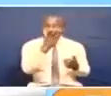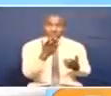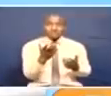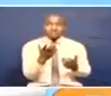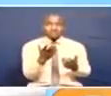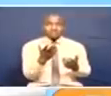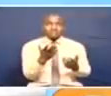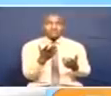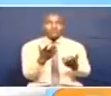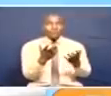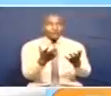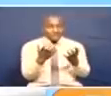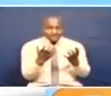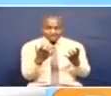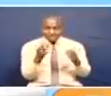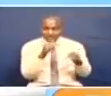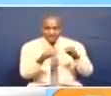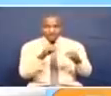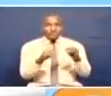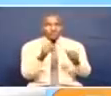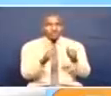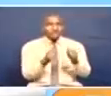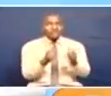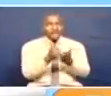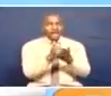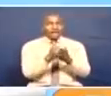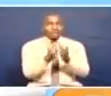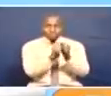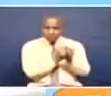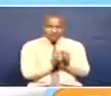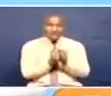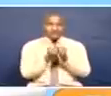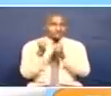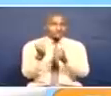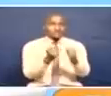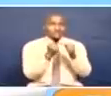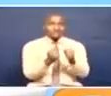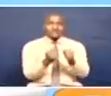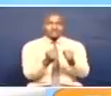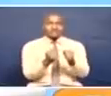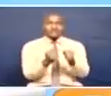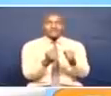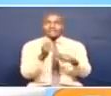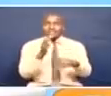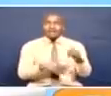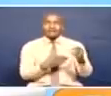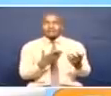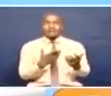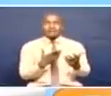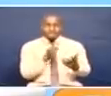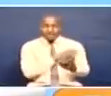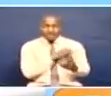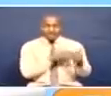have a situation where an election in this country actually brings us together and strengthens us as opposed to us just fearing